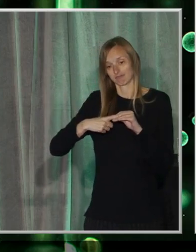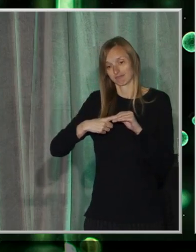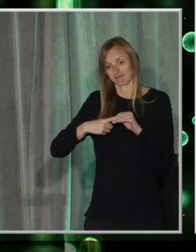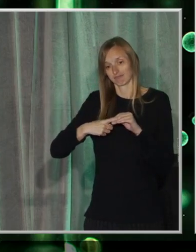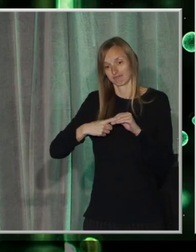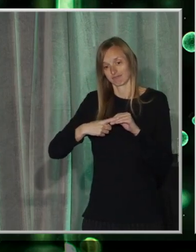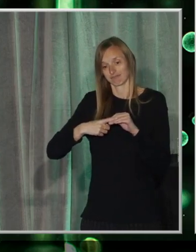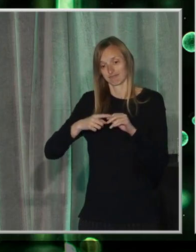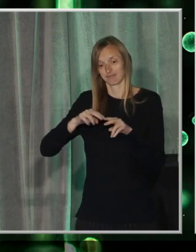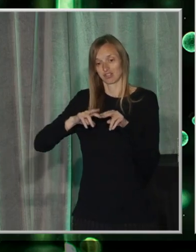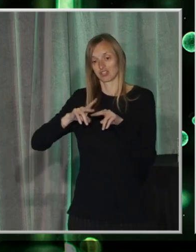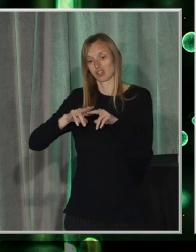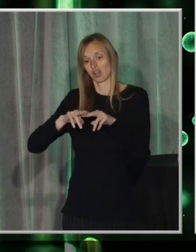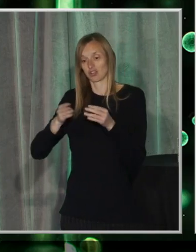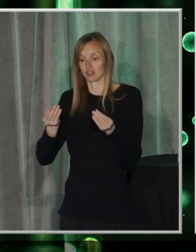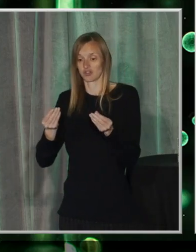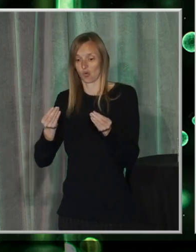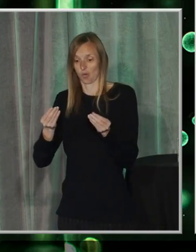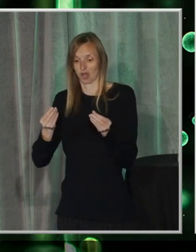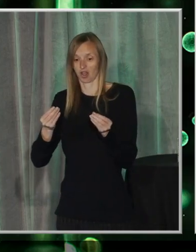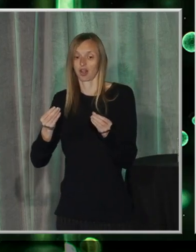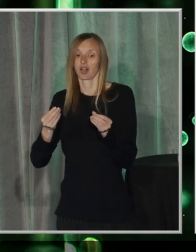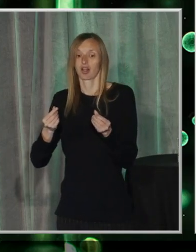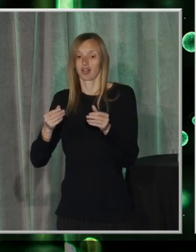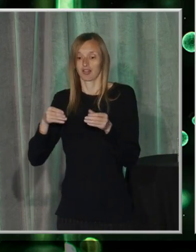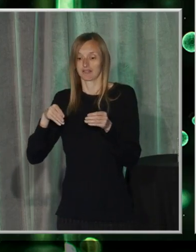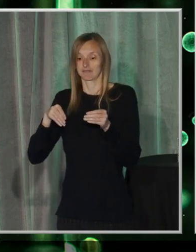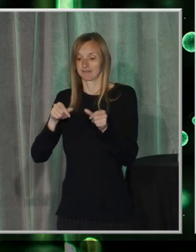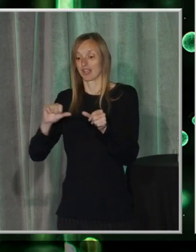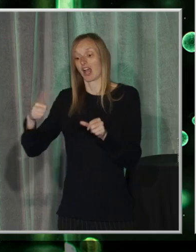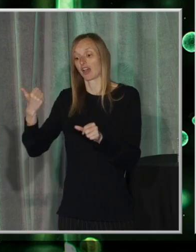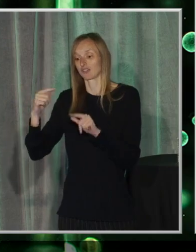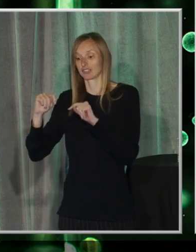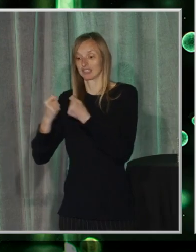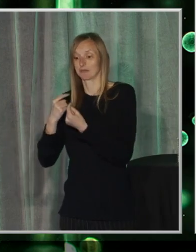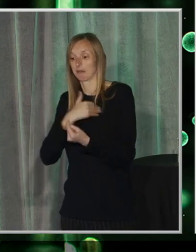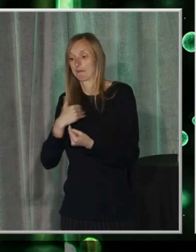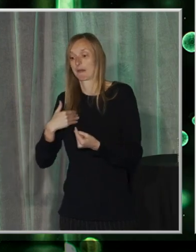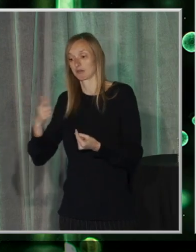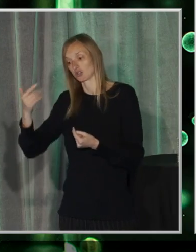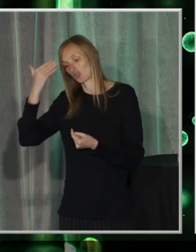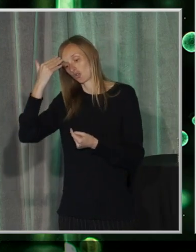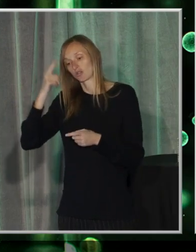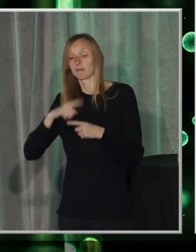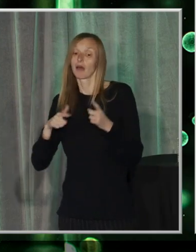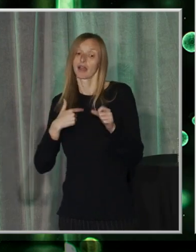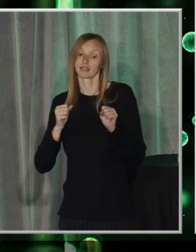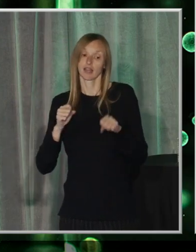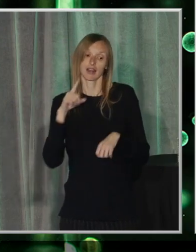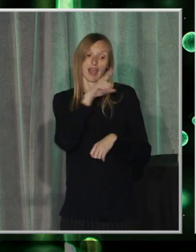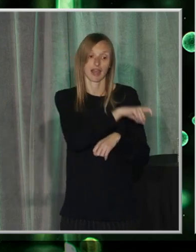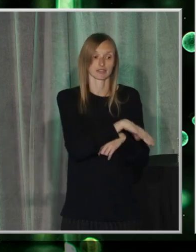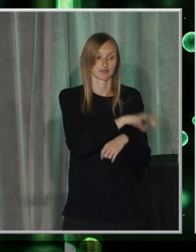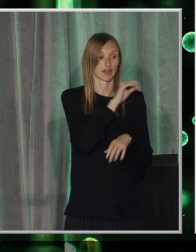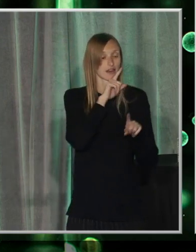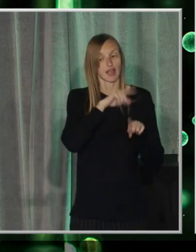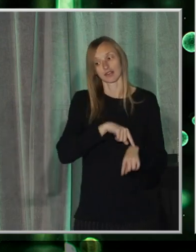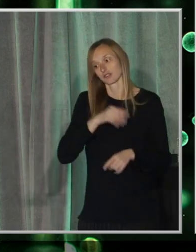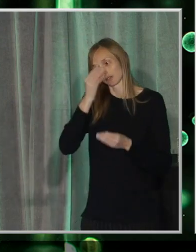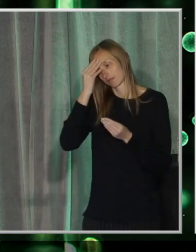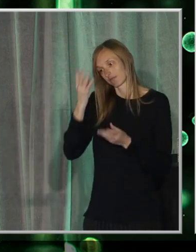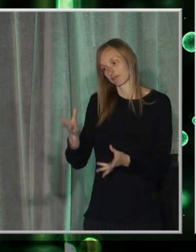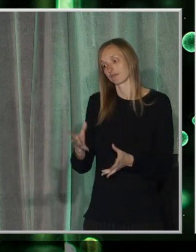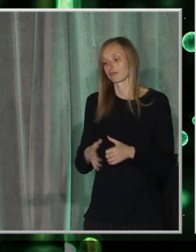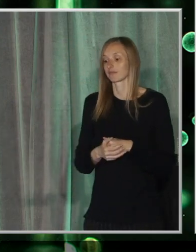to know about a soil and plantation. But I'm sure I can find an answer later on if you want to have a chat.